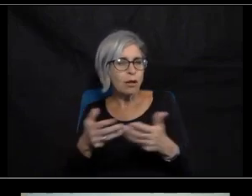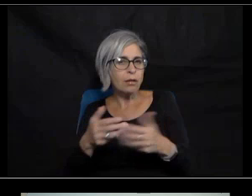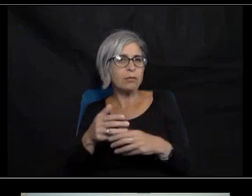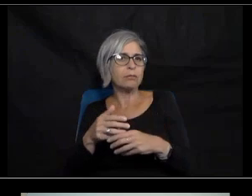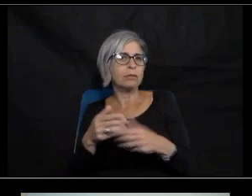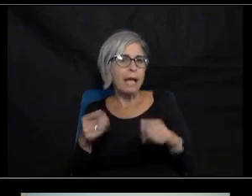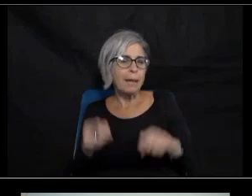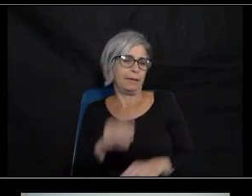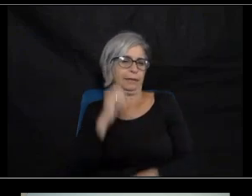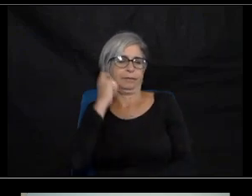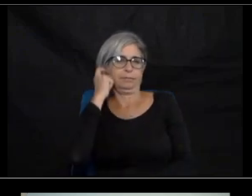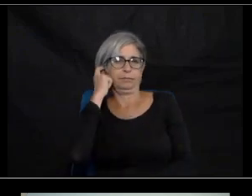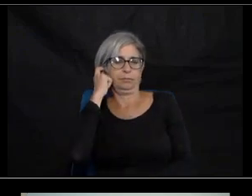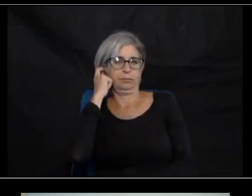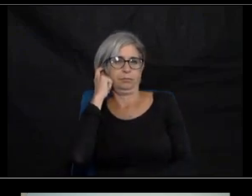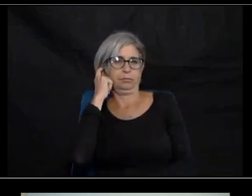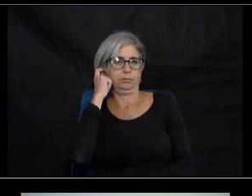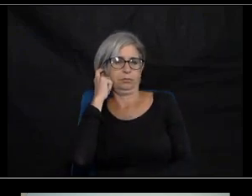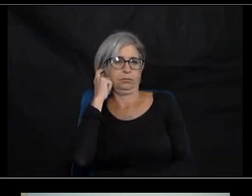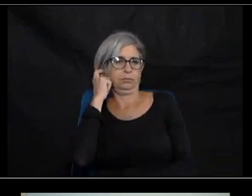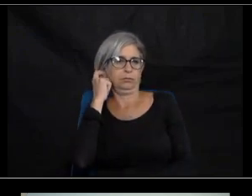are.